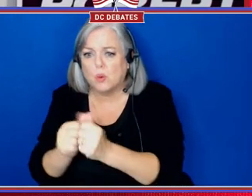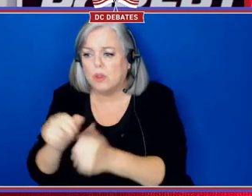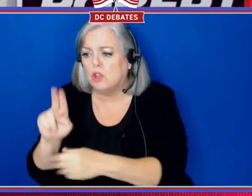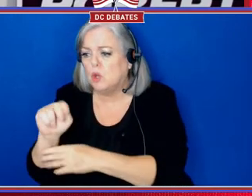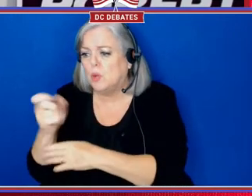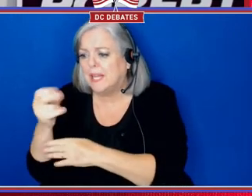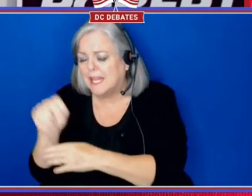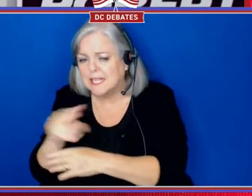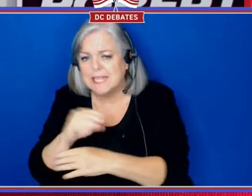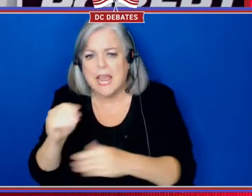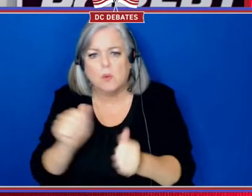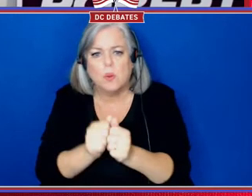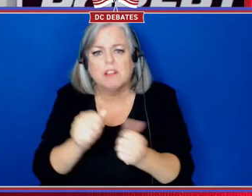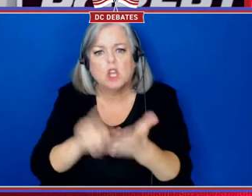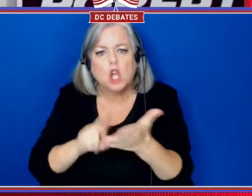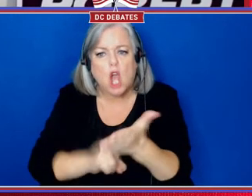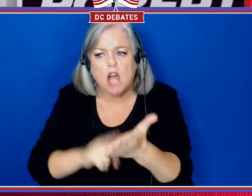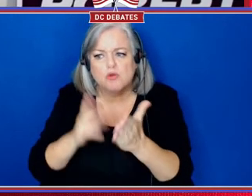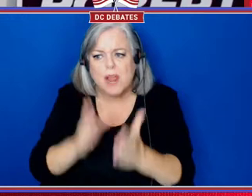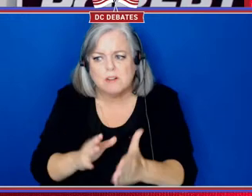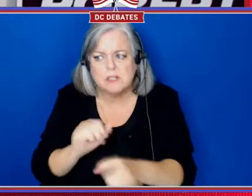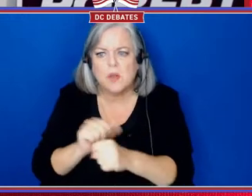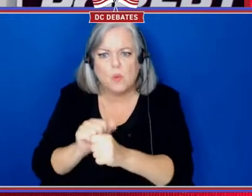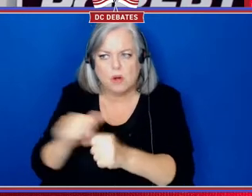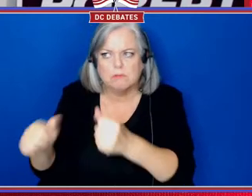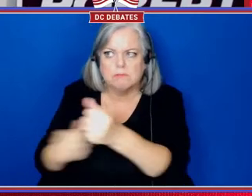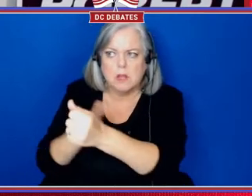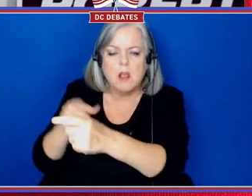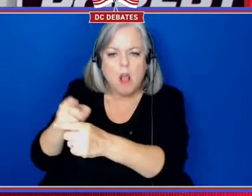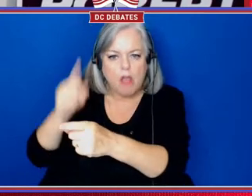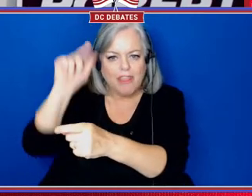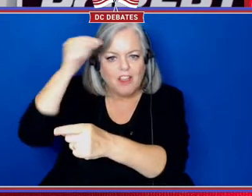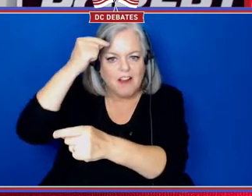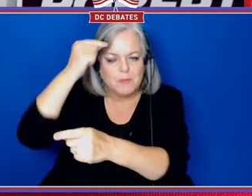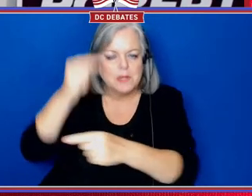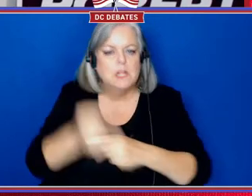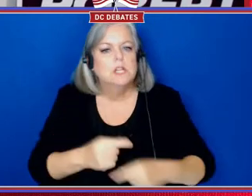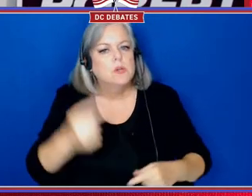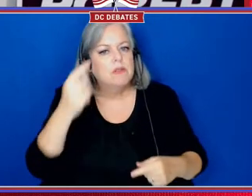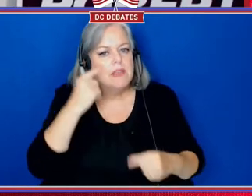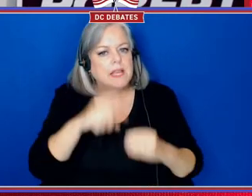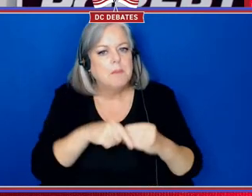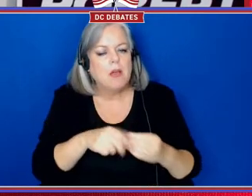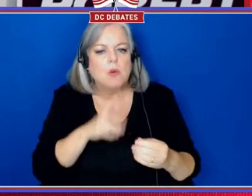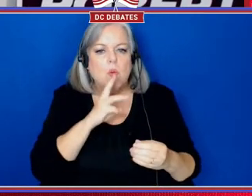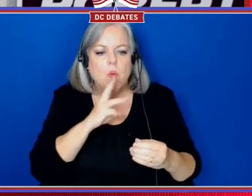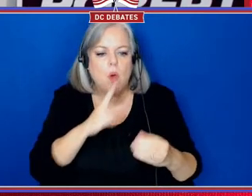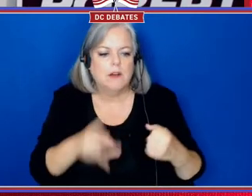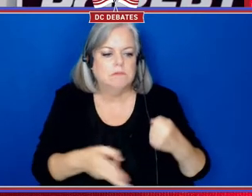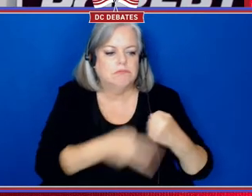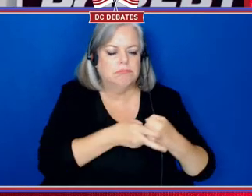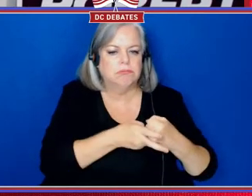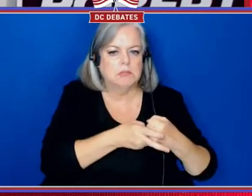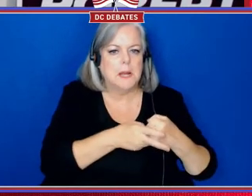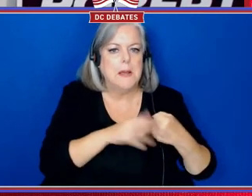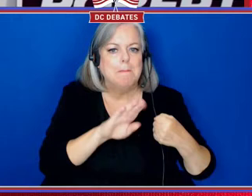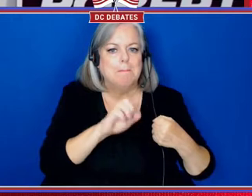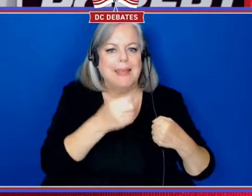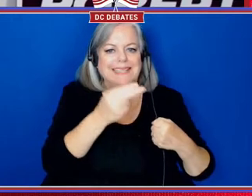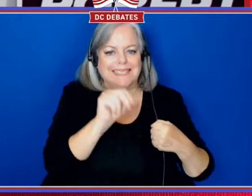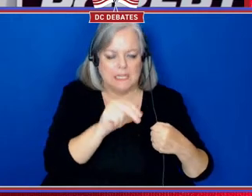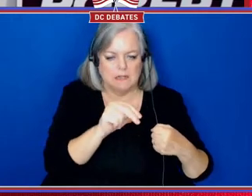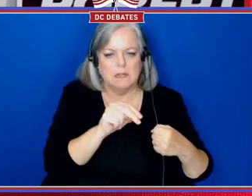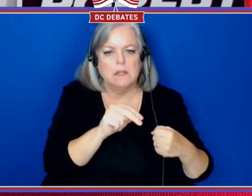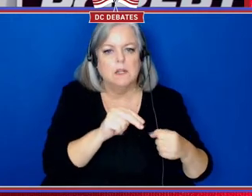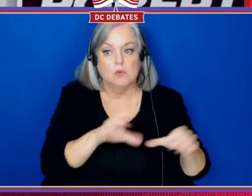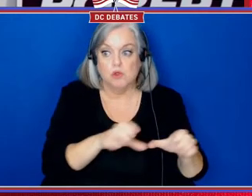the government. So think about our stormwater retention basins that we're building now. This is a government-funded project, but it is not done